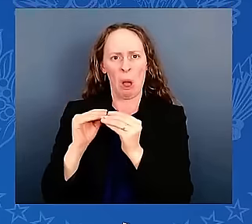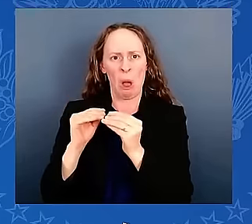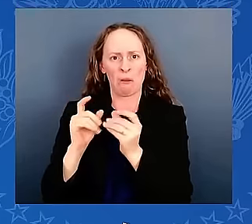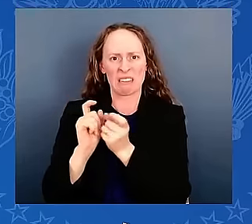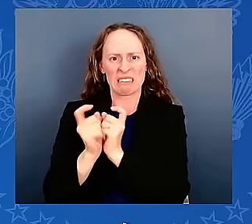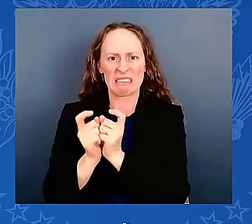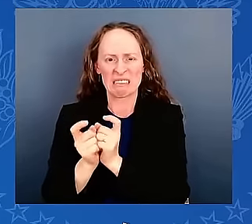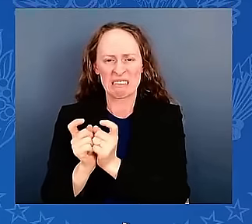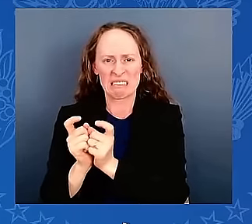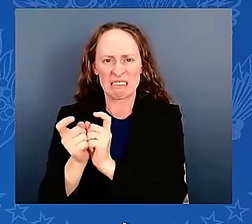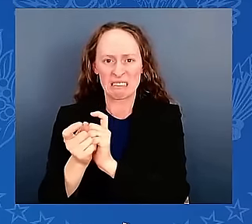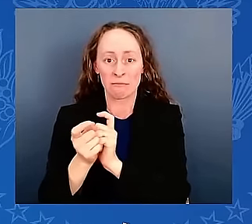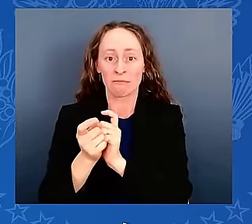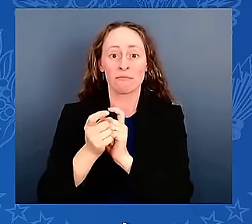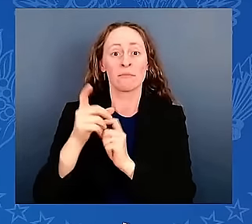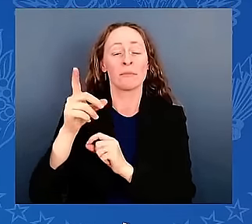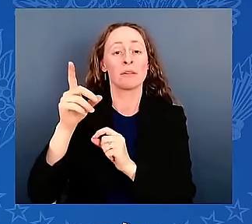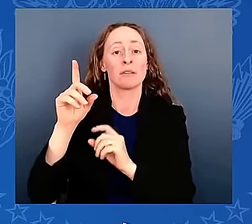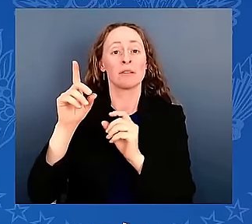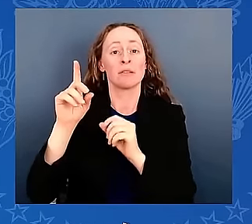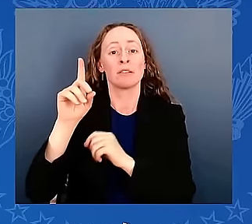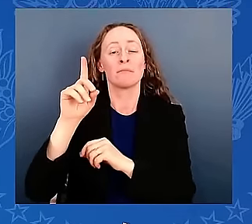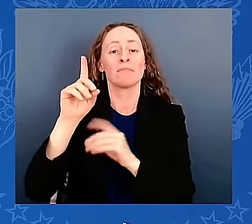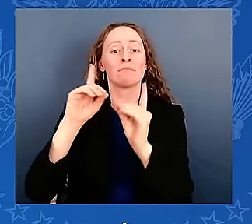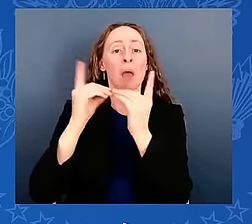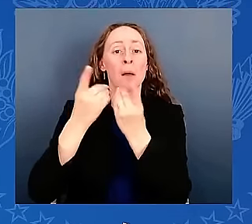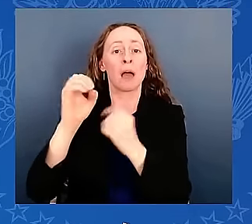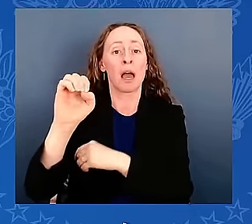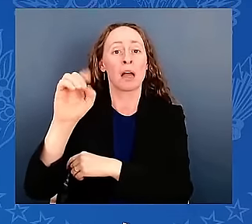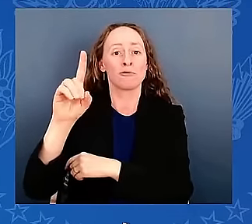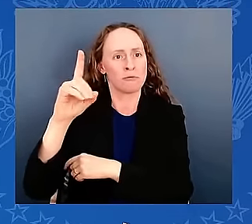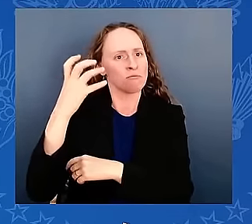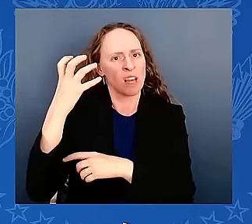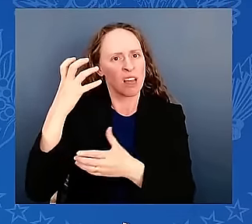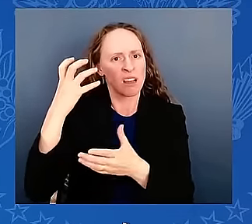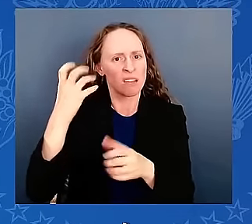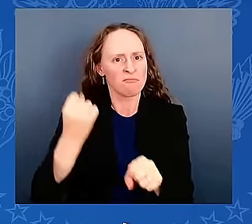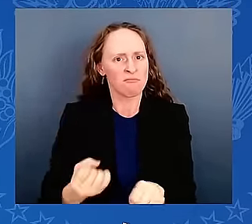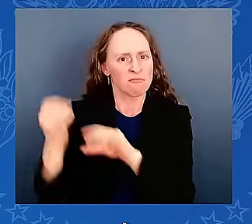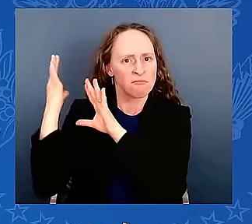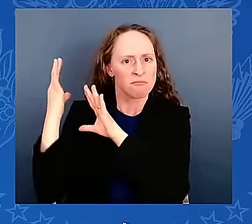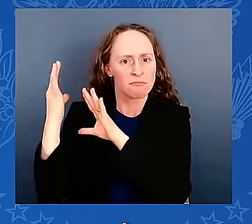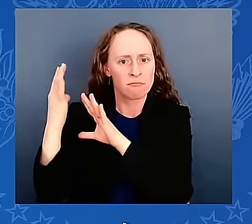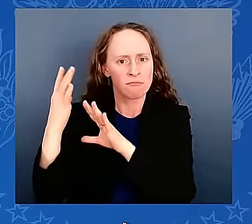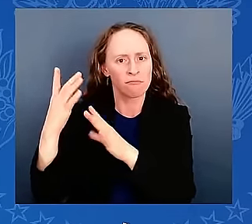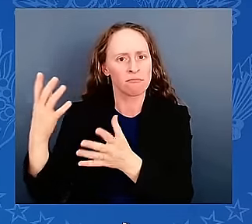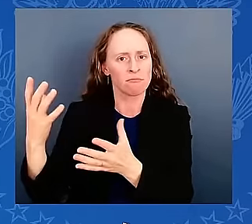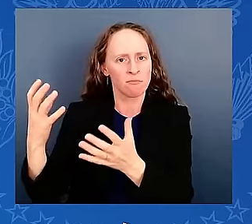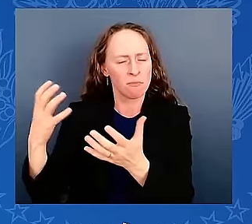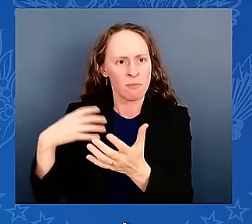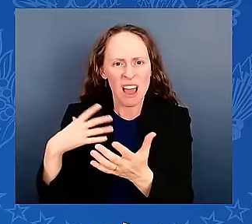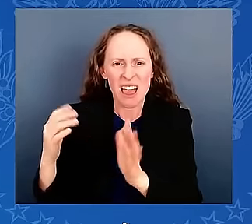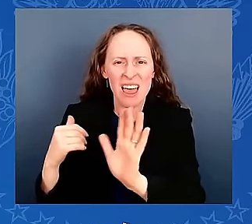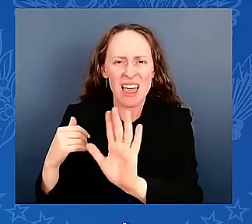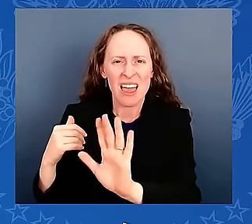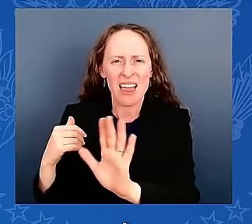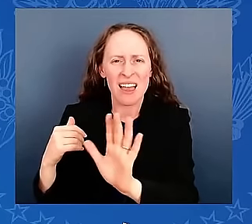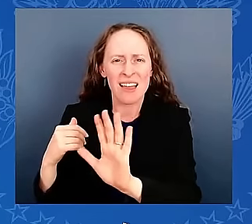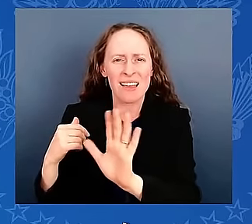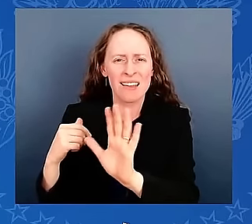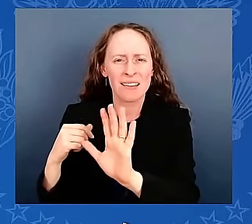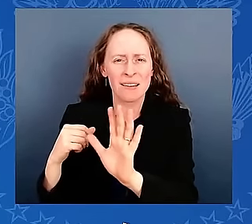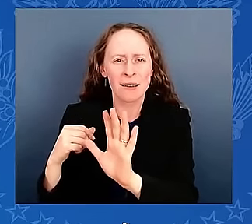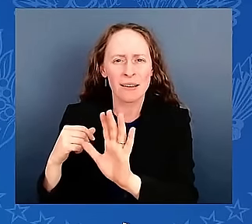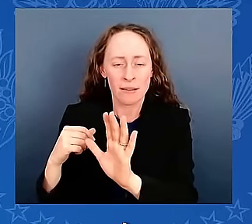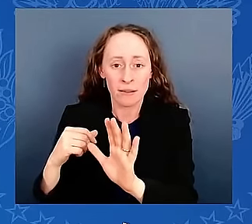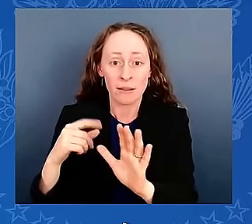for all Americans. But the planned assault on education does not stop there. Project 2025 seeks